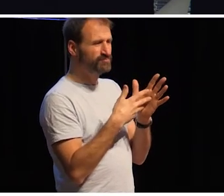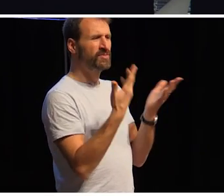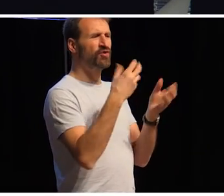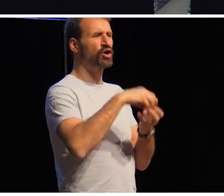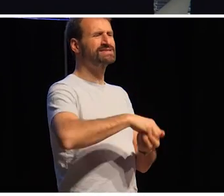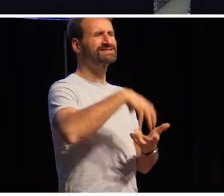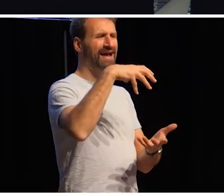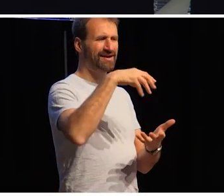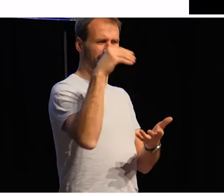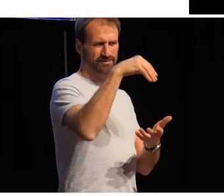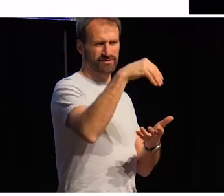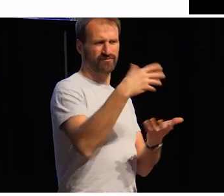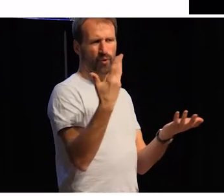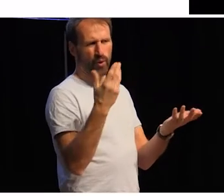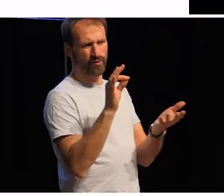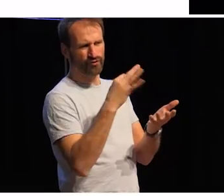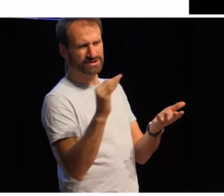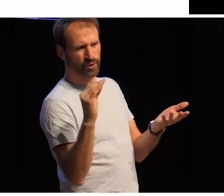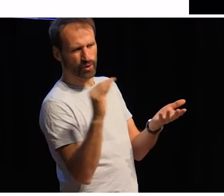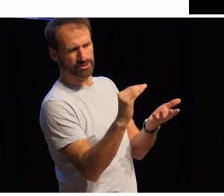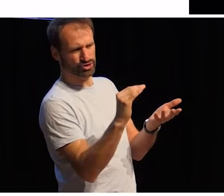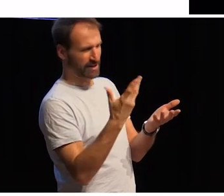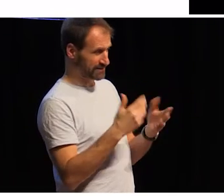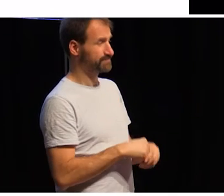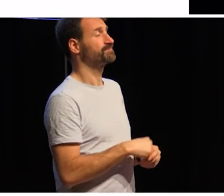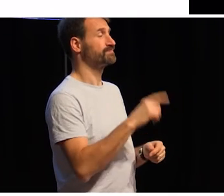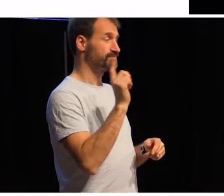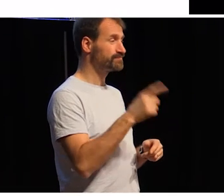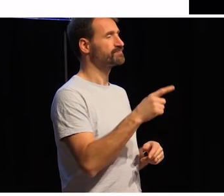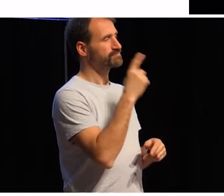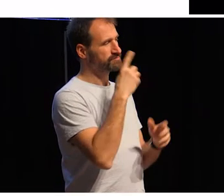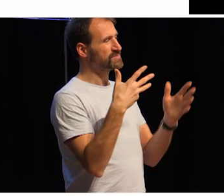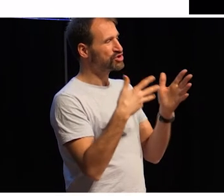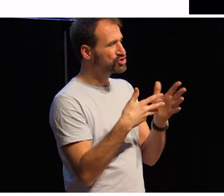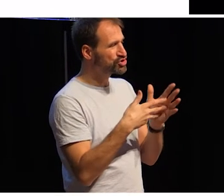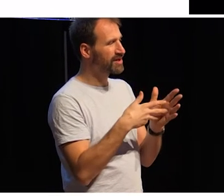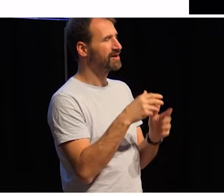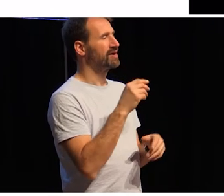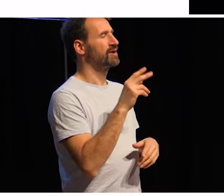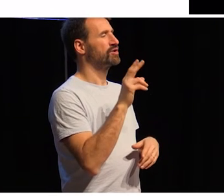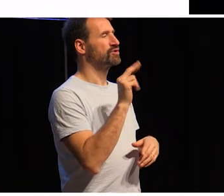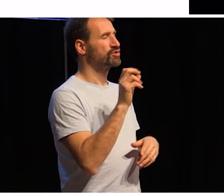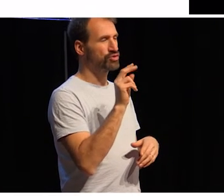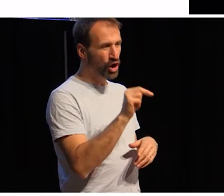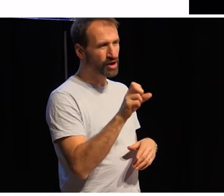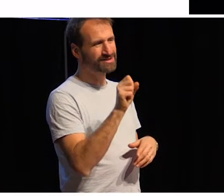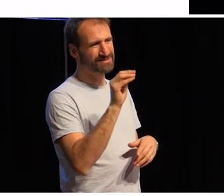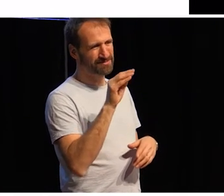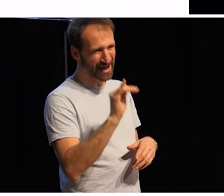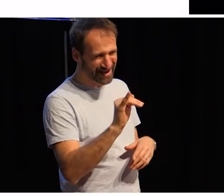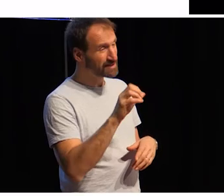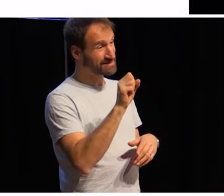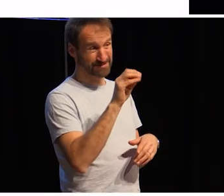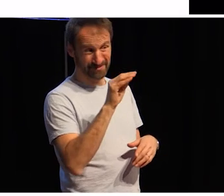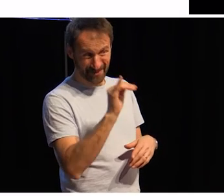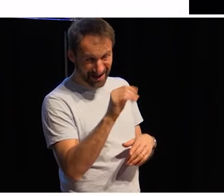Okay, that works out. The next thing we do is a check non-smy. SMILES V8 internal language for small